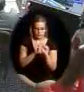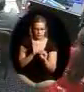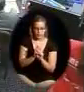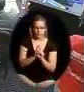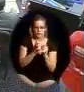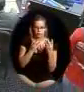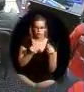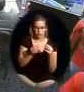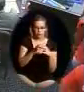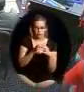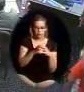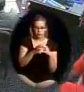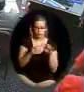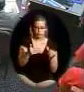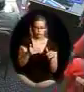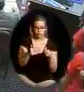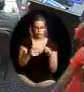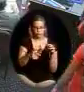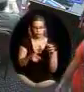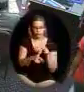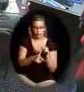championship team. Let's give them a big hand.